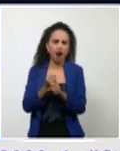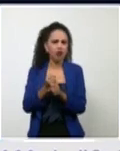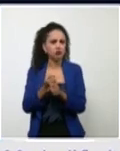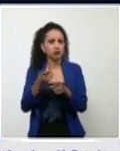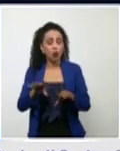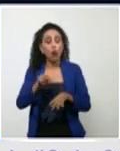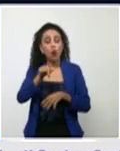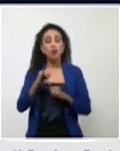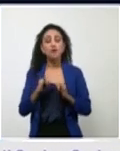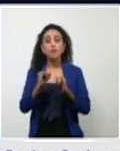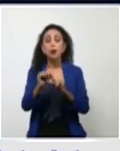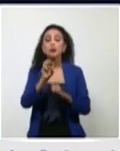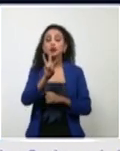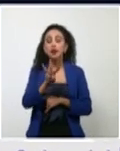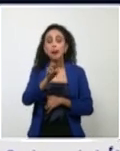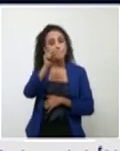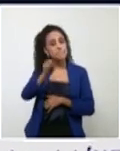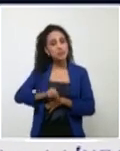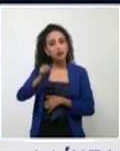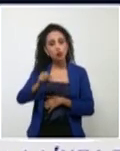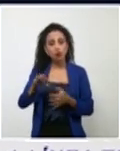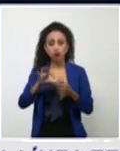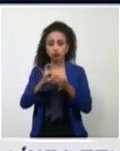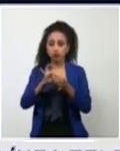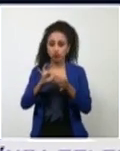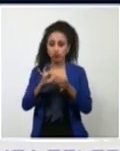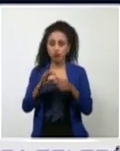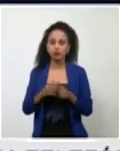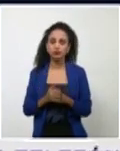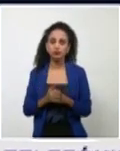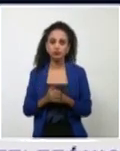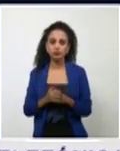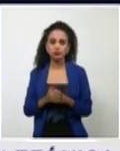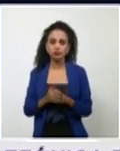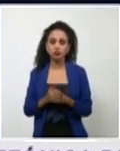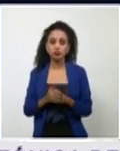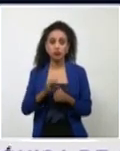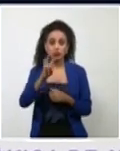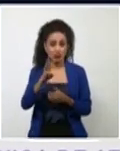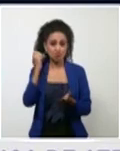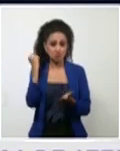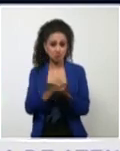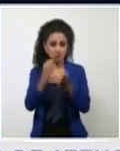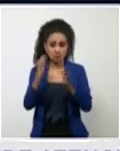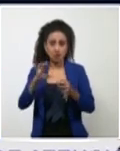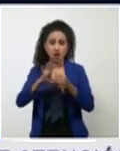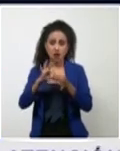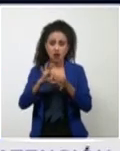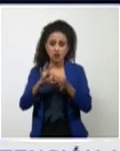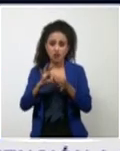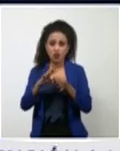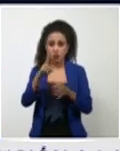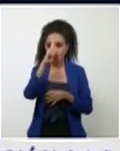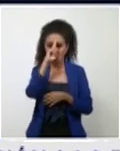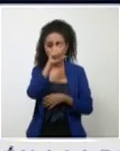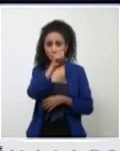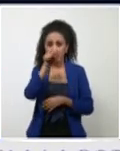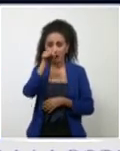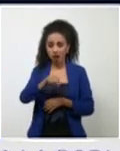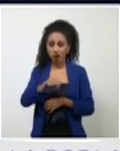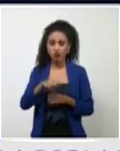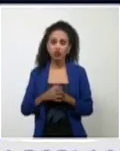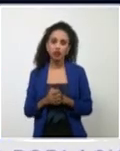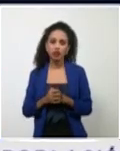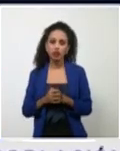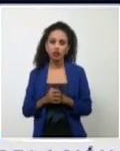reporting 3 patients in serious condition. Of the 3 confirmed serious patients, 2 are at the Salvador Allende